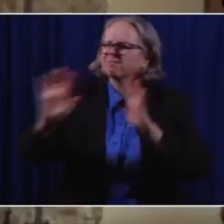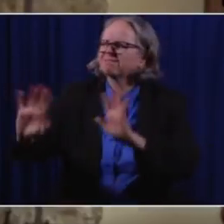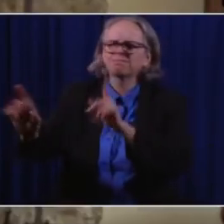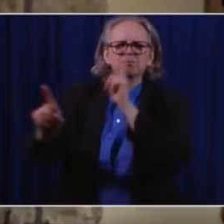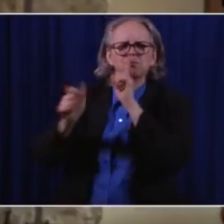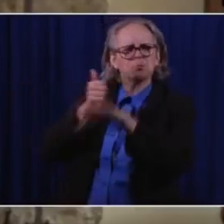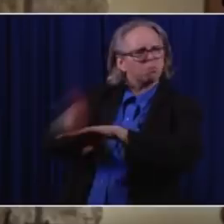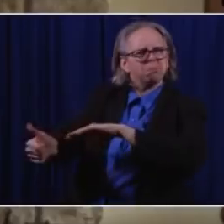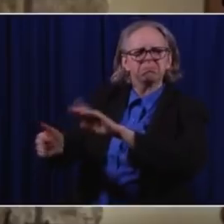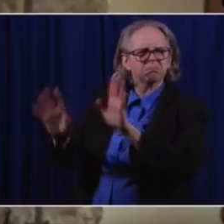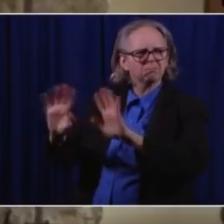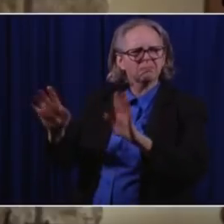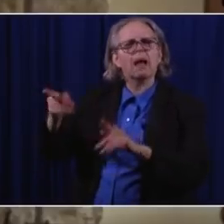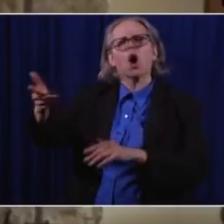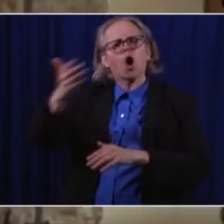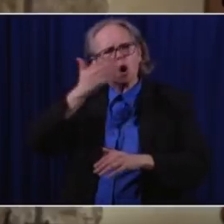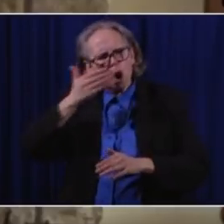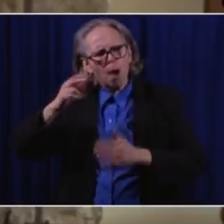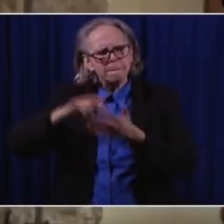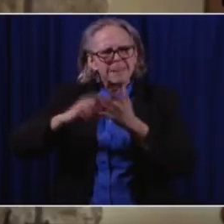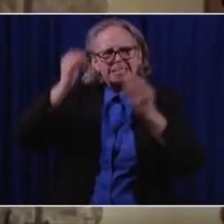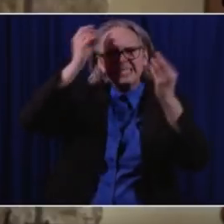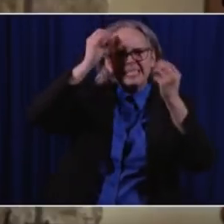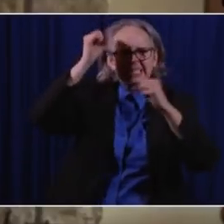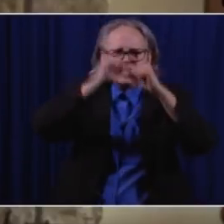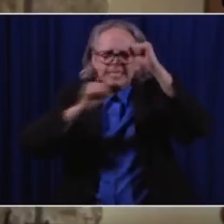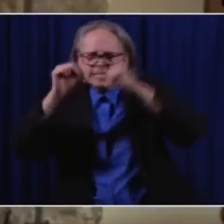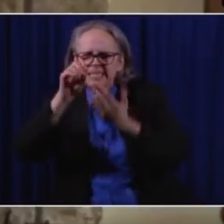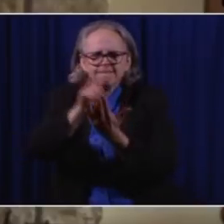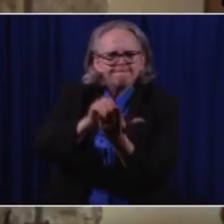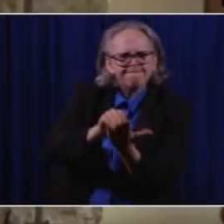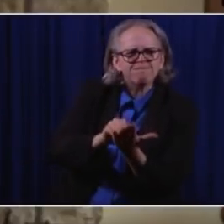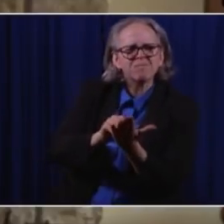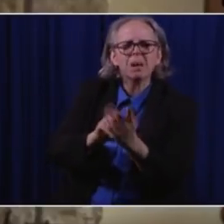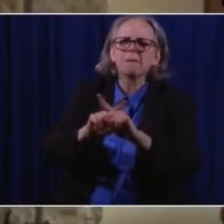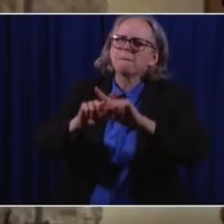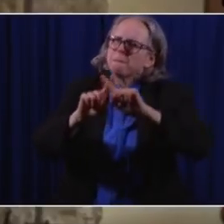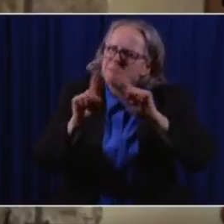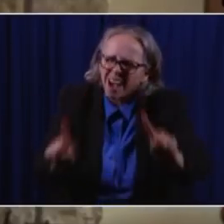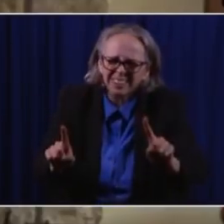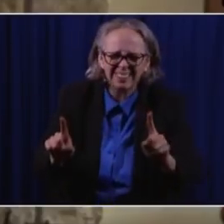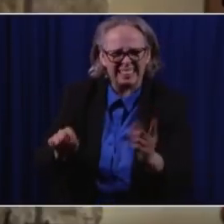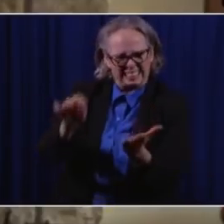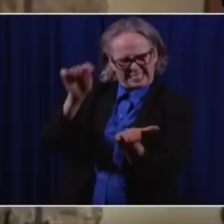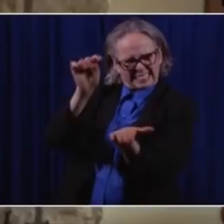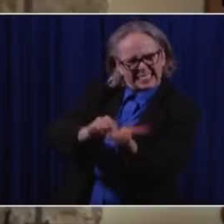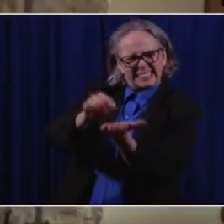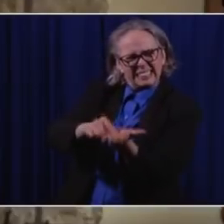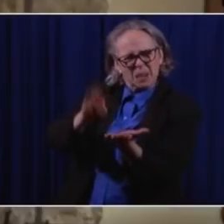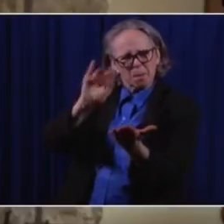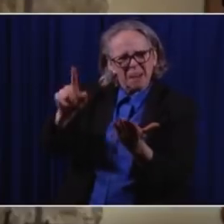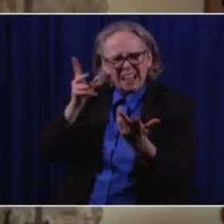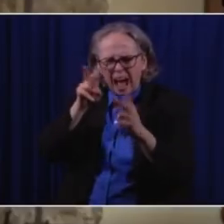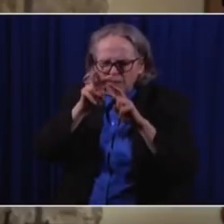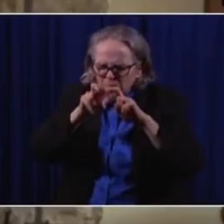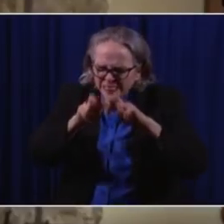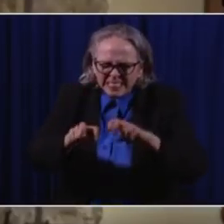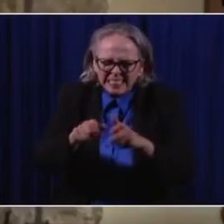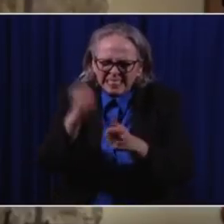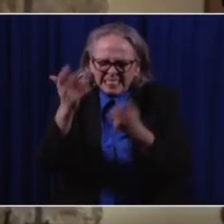intend well. But when you really look at the ramifications of this bill, this is not a bill